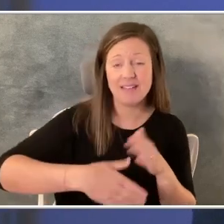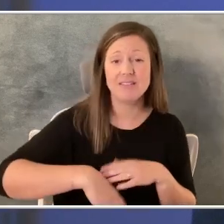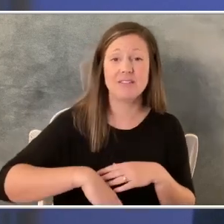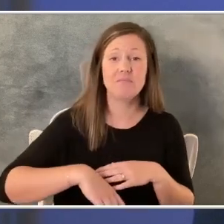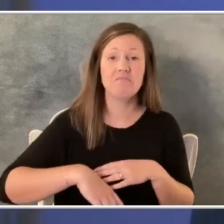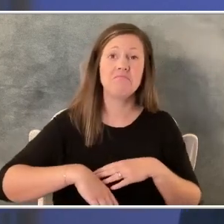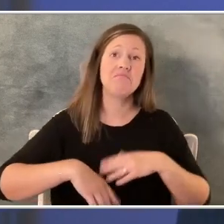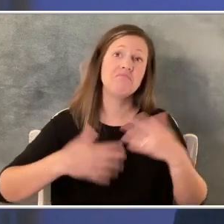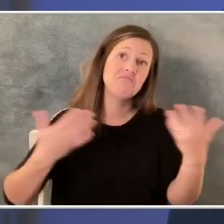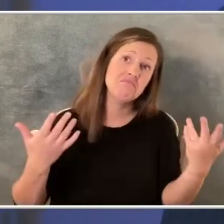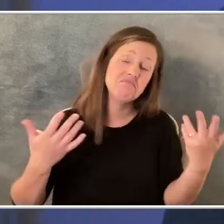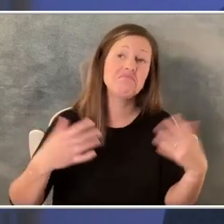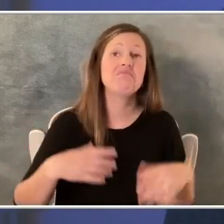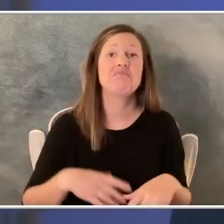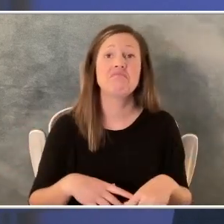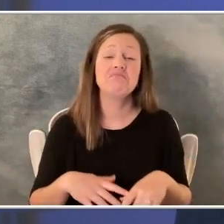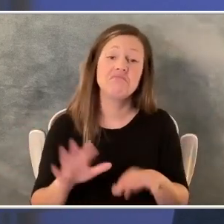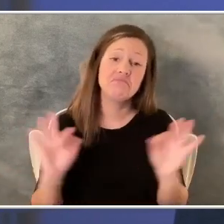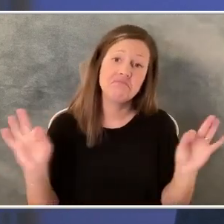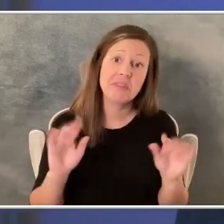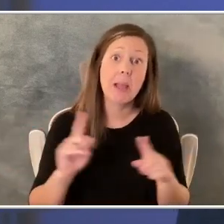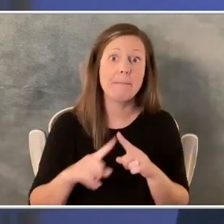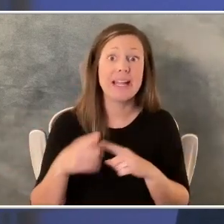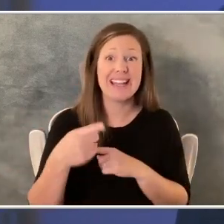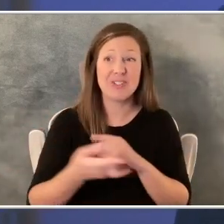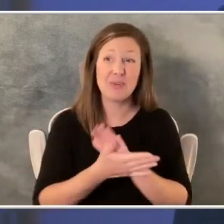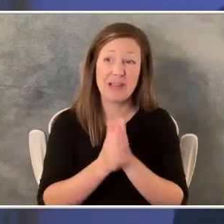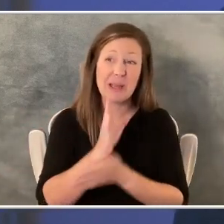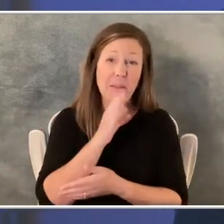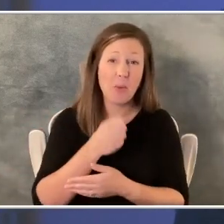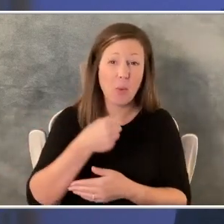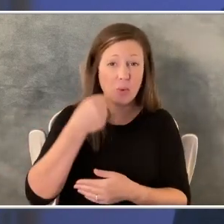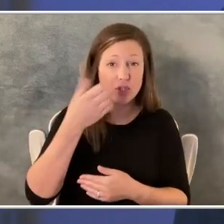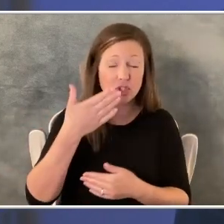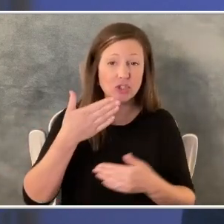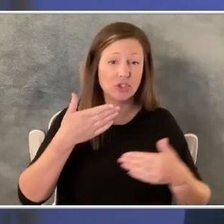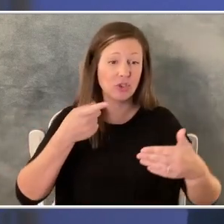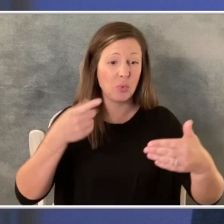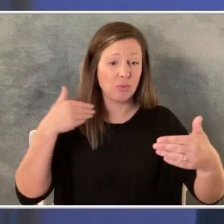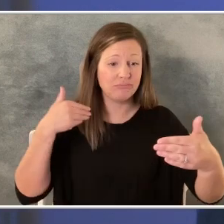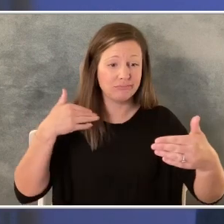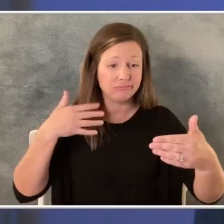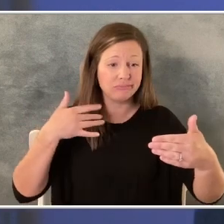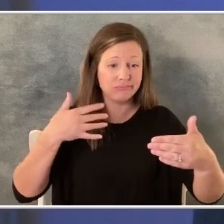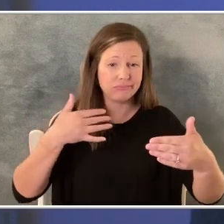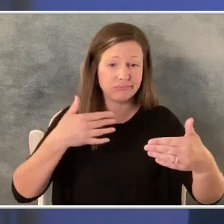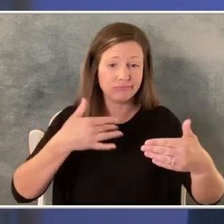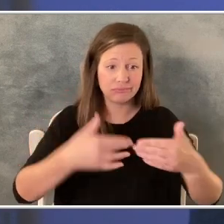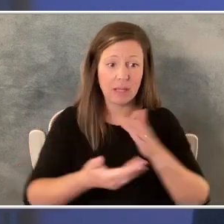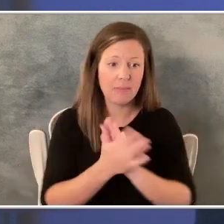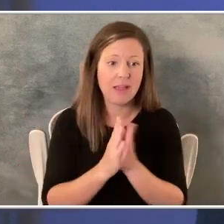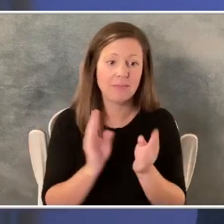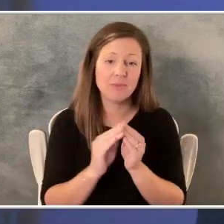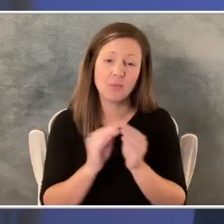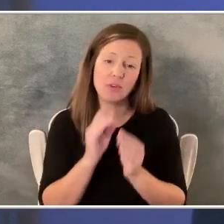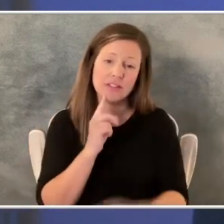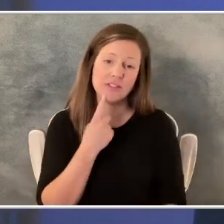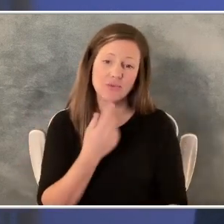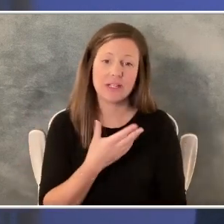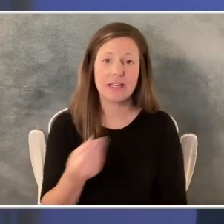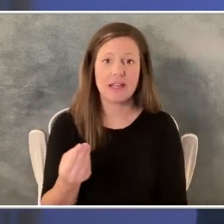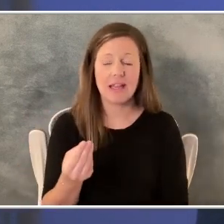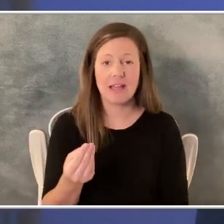one thing, but as you get closer to that point, that becomes a bigger deal, and